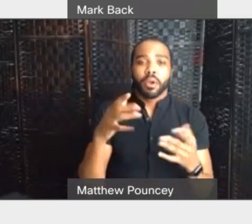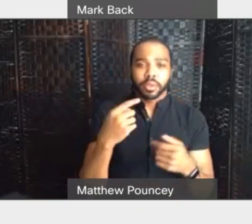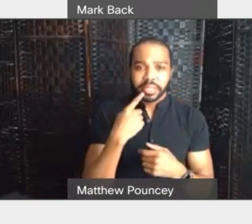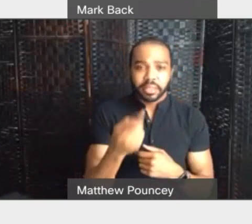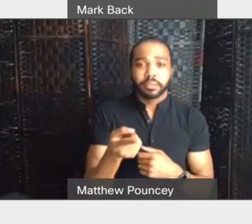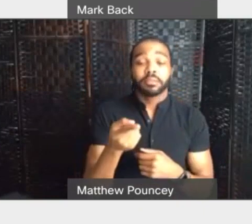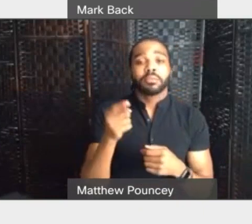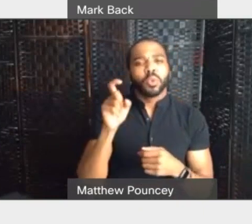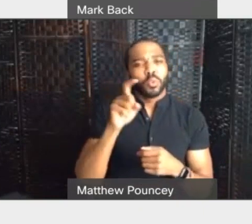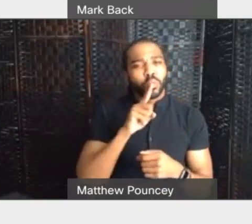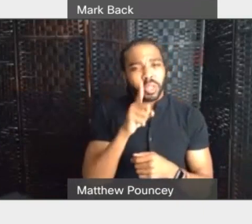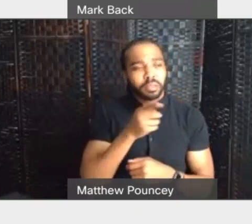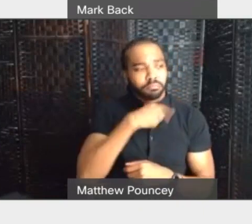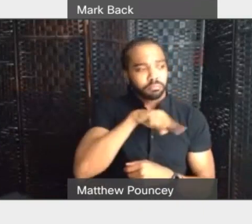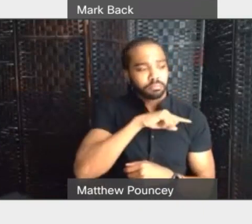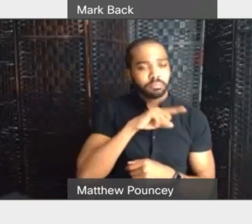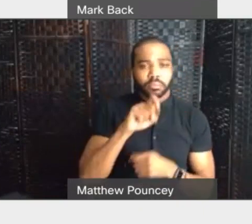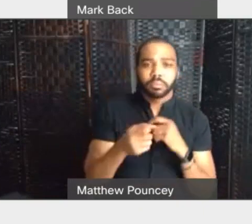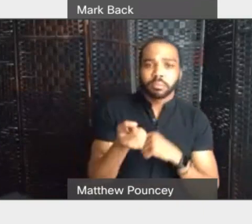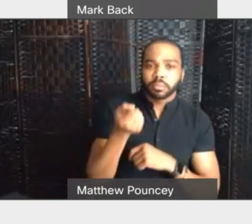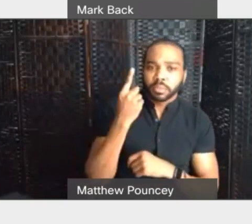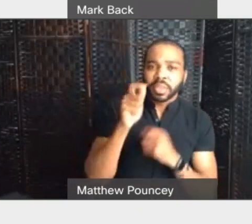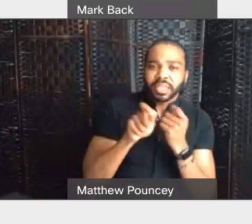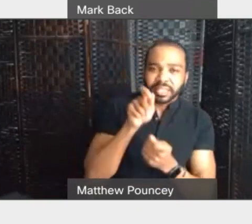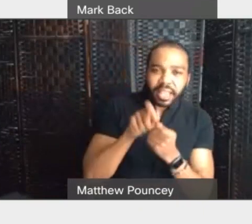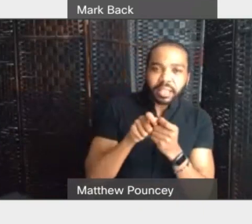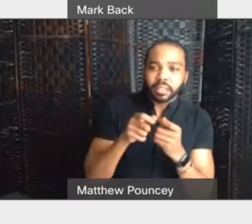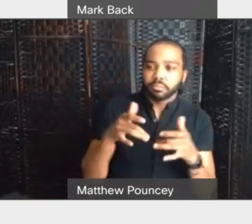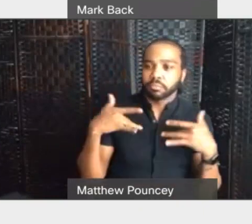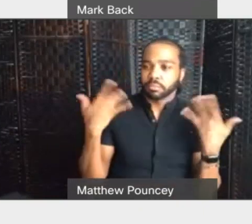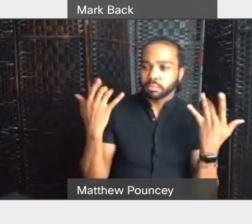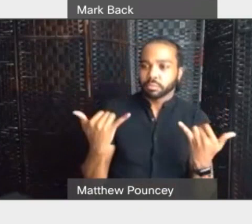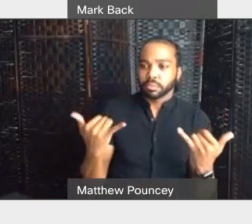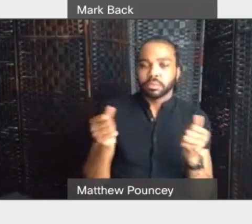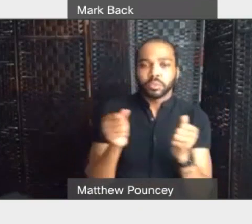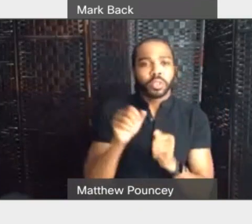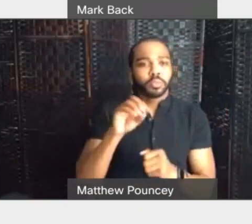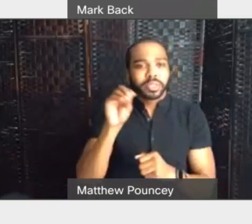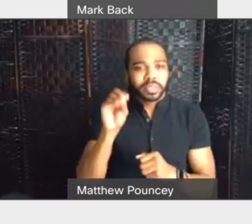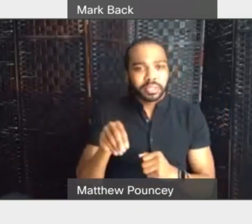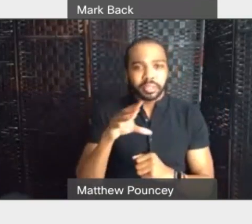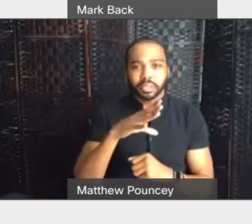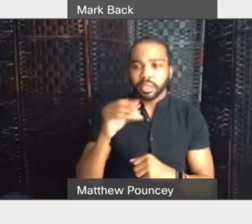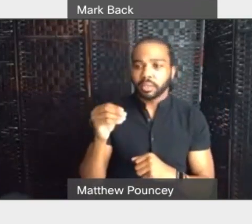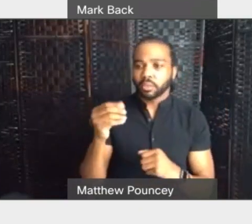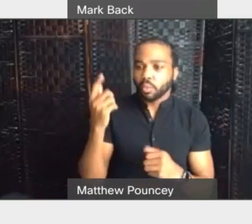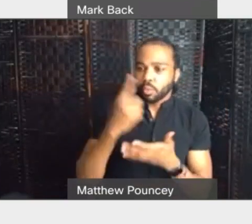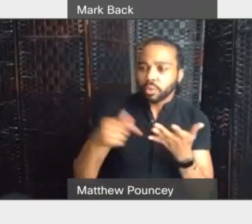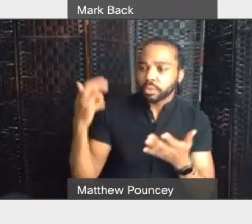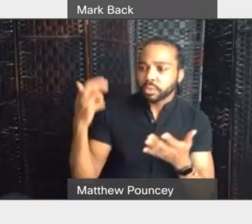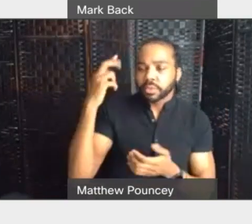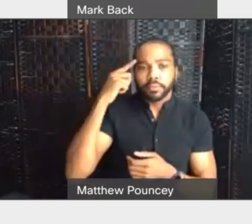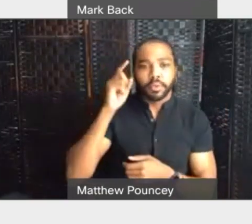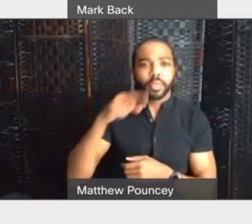to understand exactly where we stand in terms of the percentages and what is the reason for